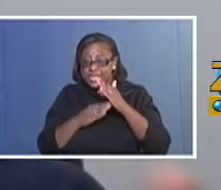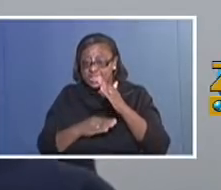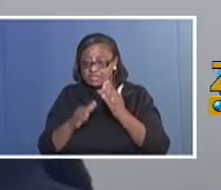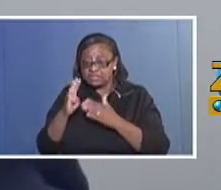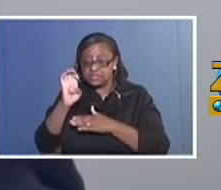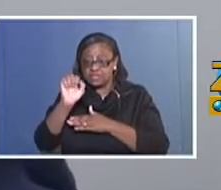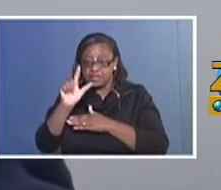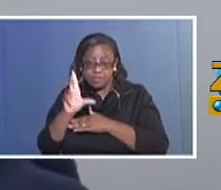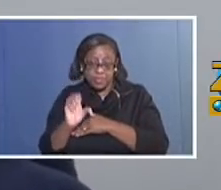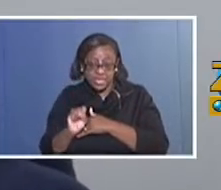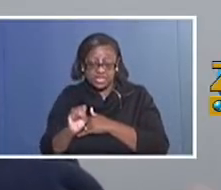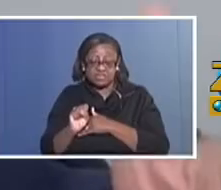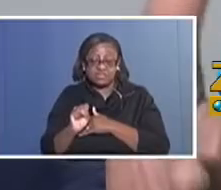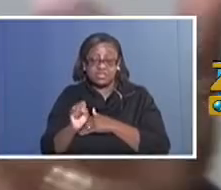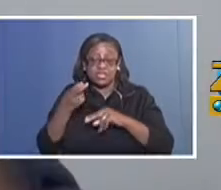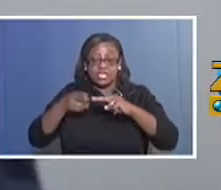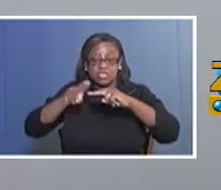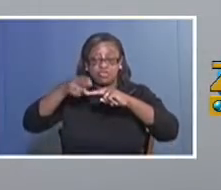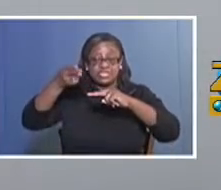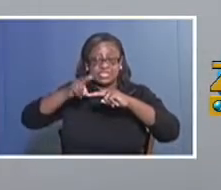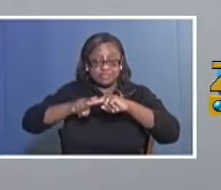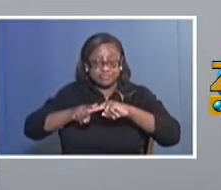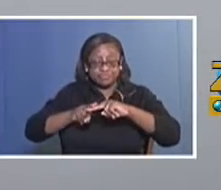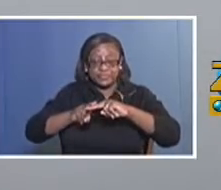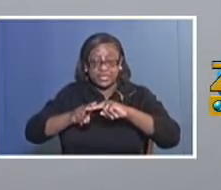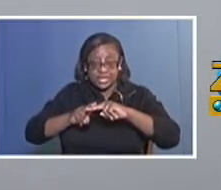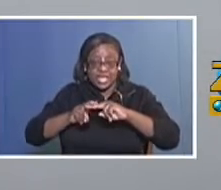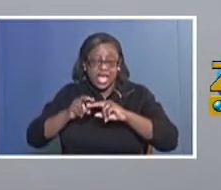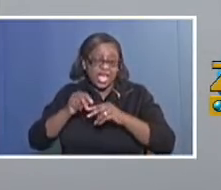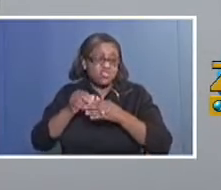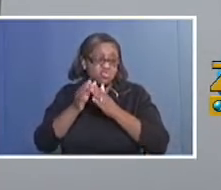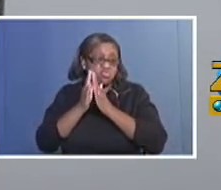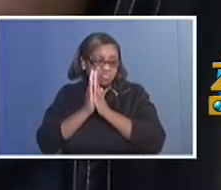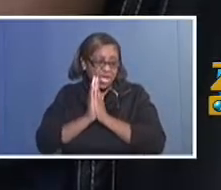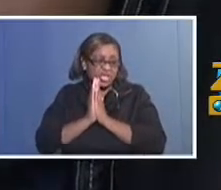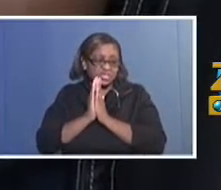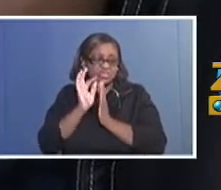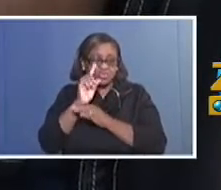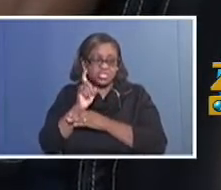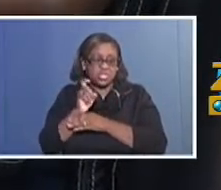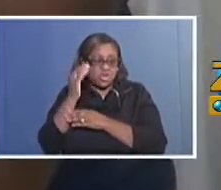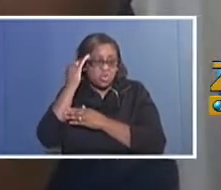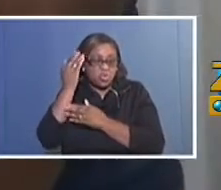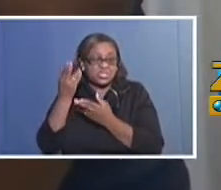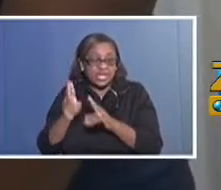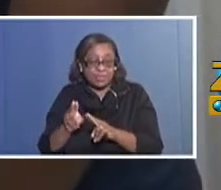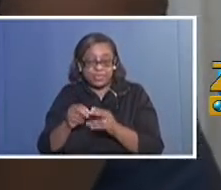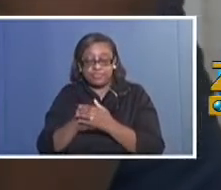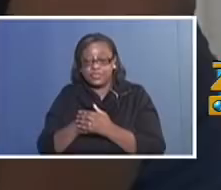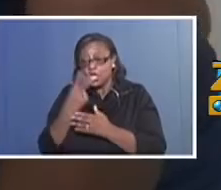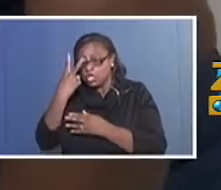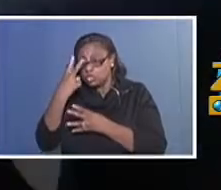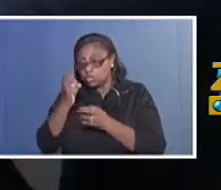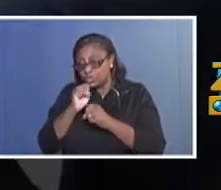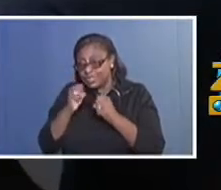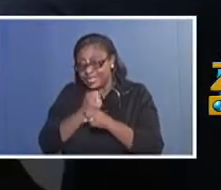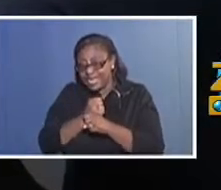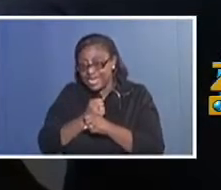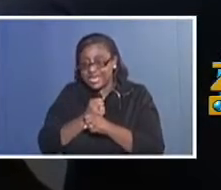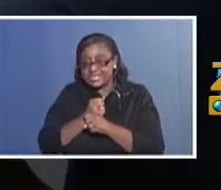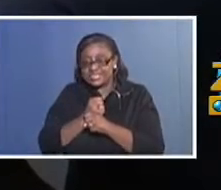though we are 3 years after the storm, I think you could answer the question for yourself. Now, 2 years later, and under a